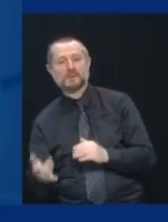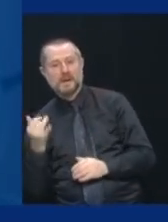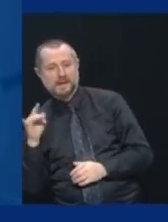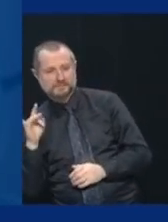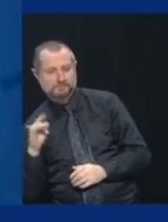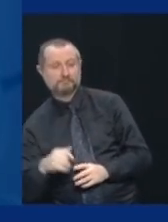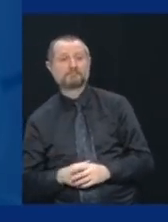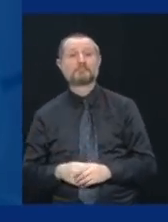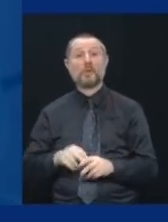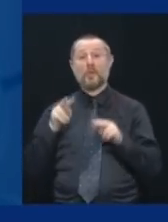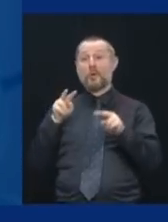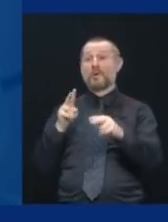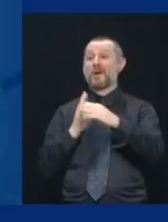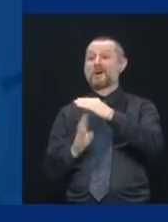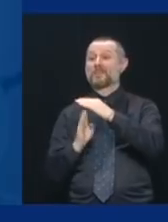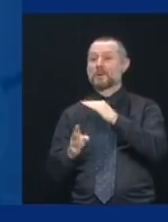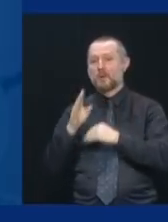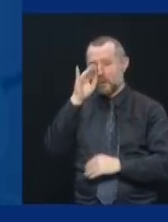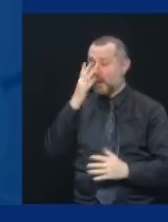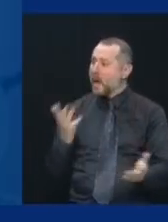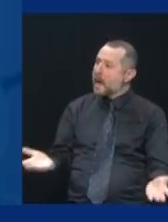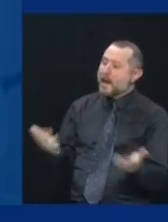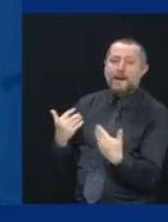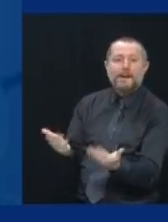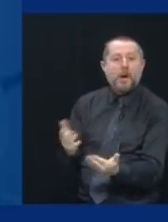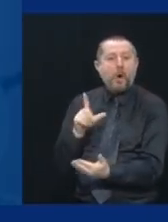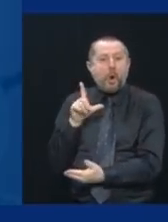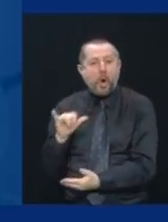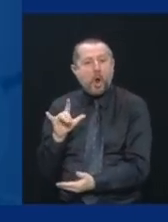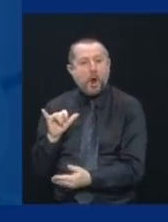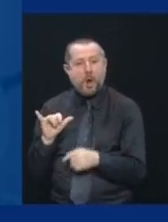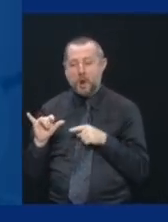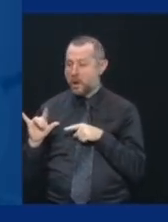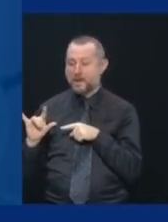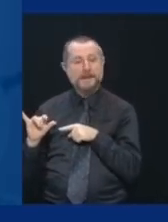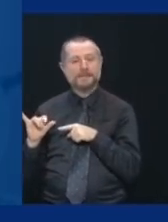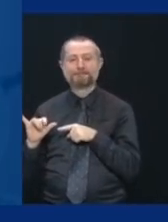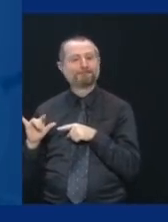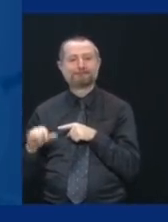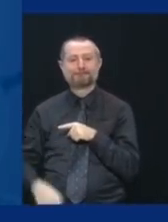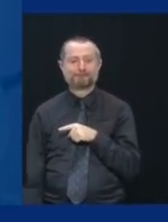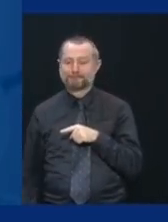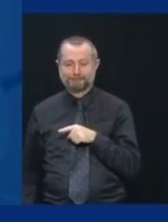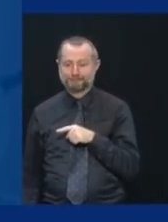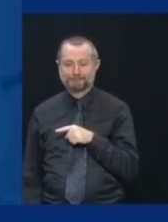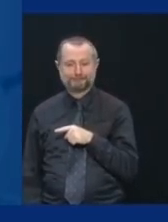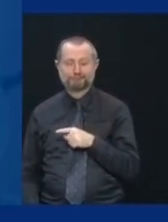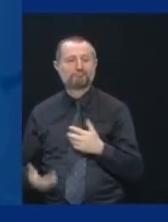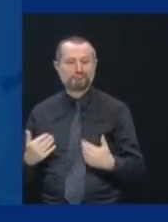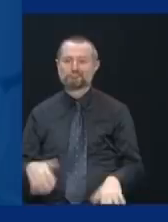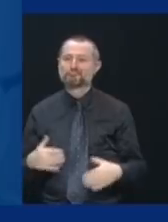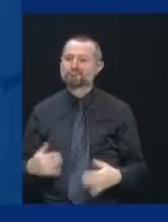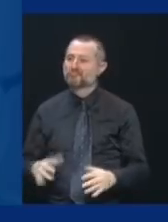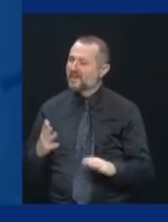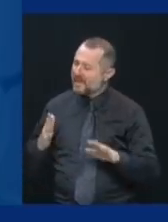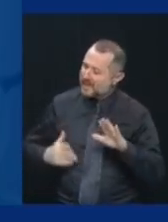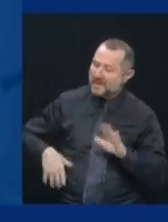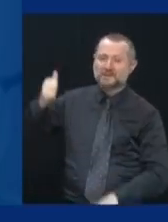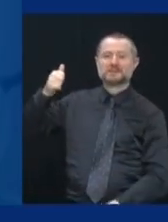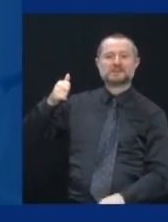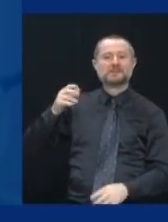Long Island has the greatest hospitalization rate.